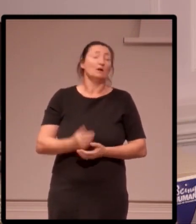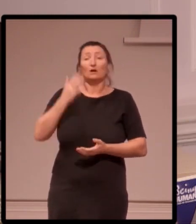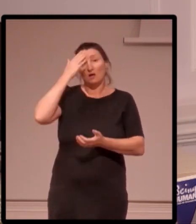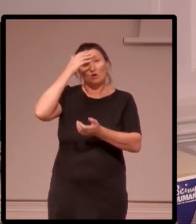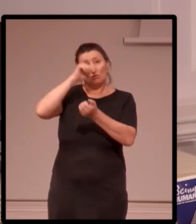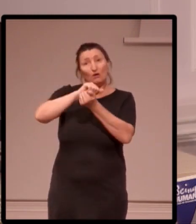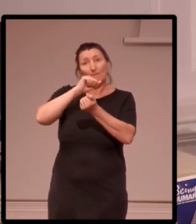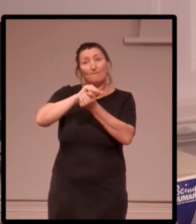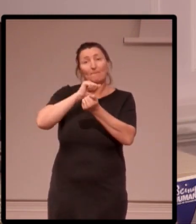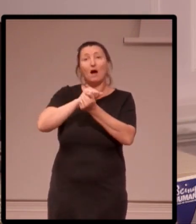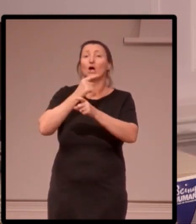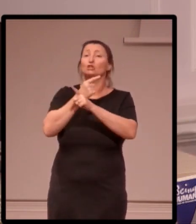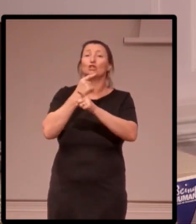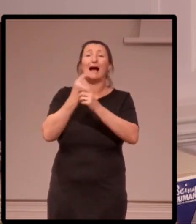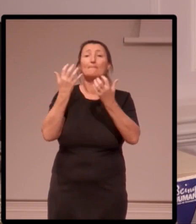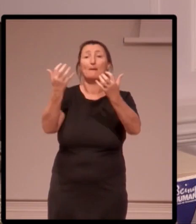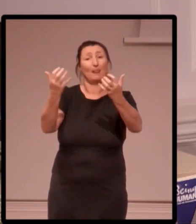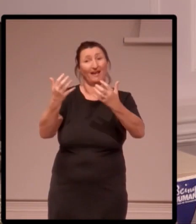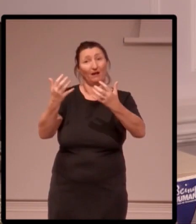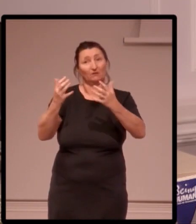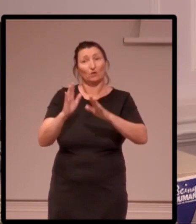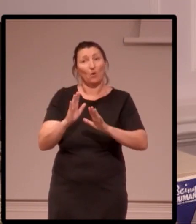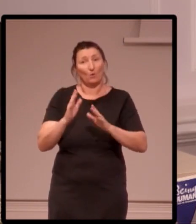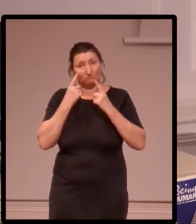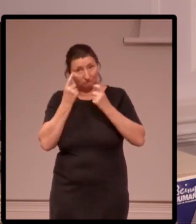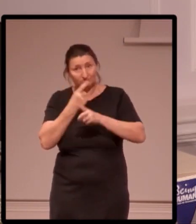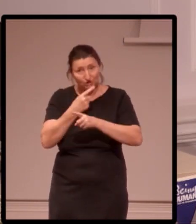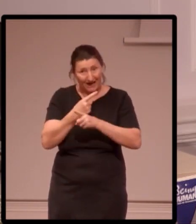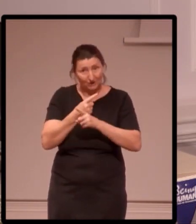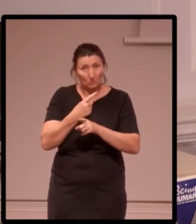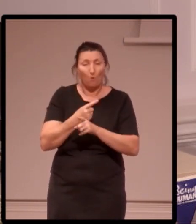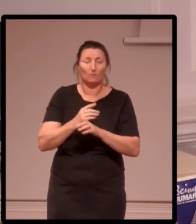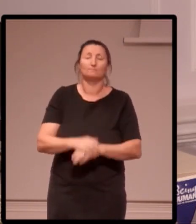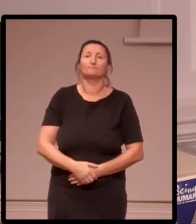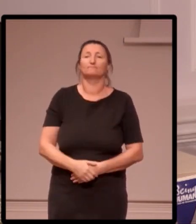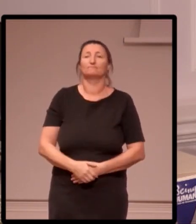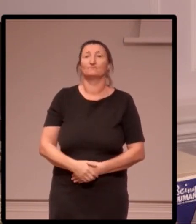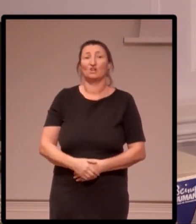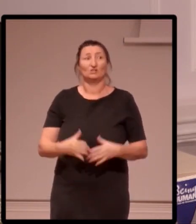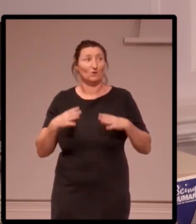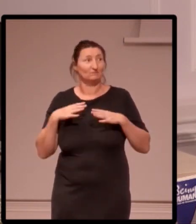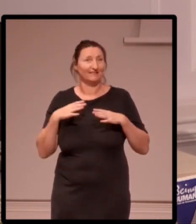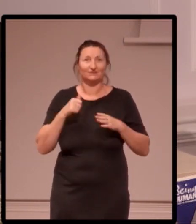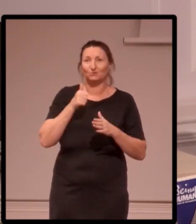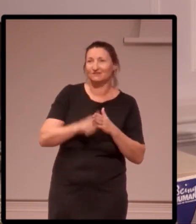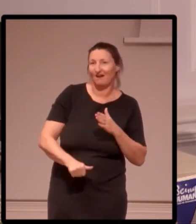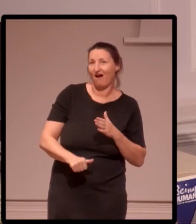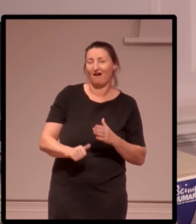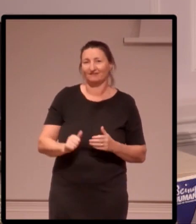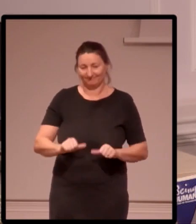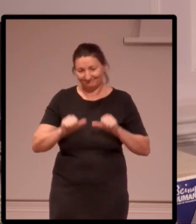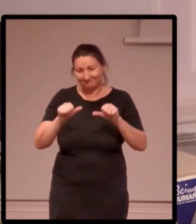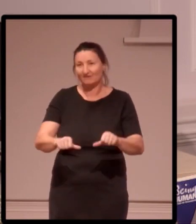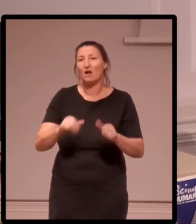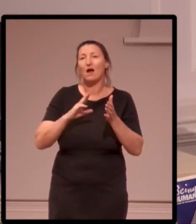remember that the chat's a public forum. Okay, so without further ado, I'd like to introduce